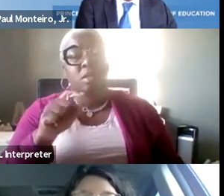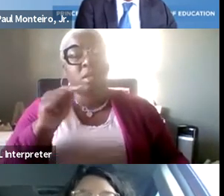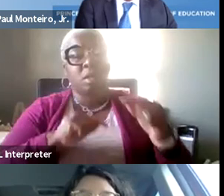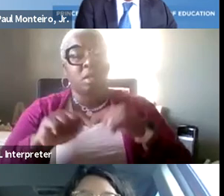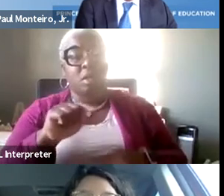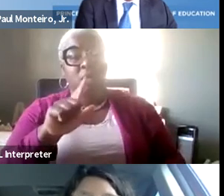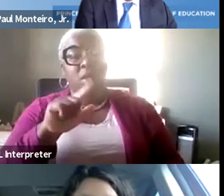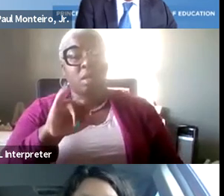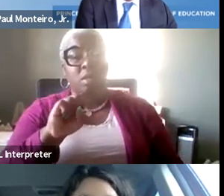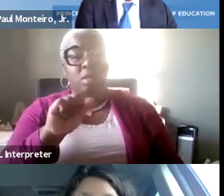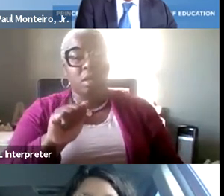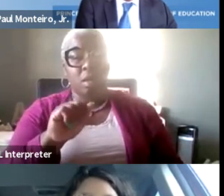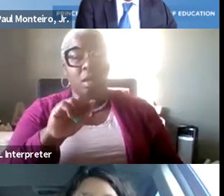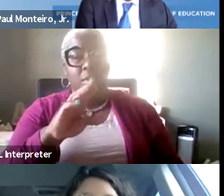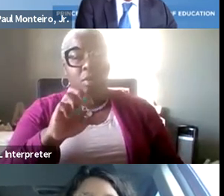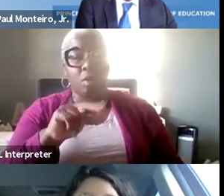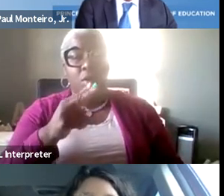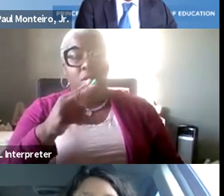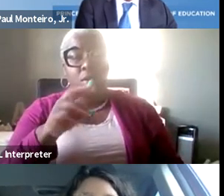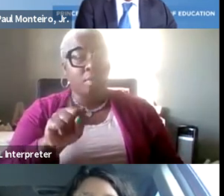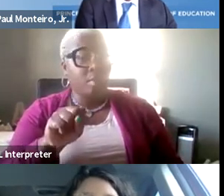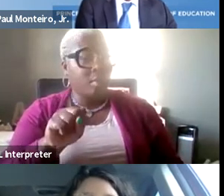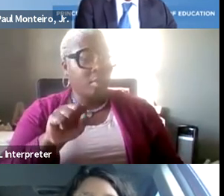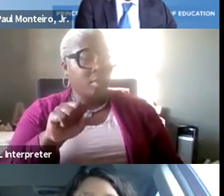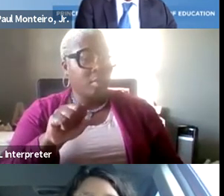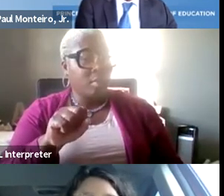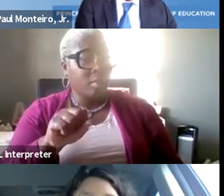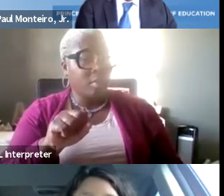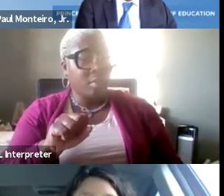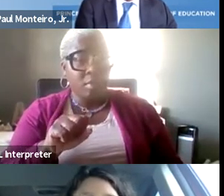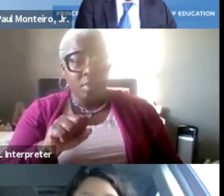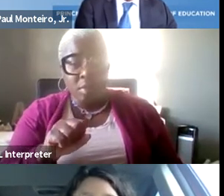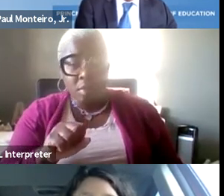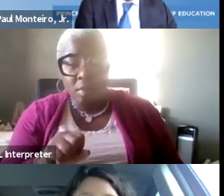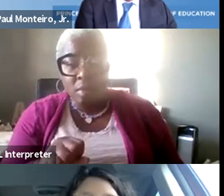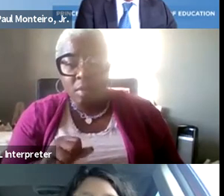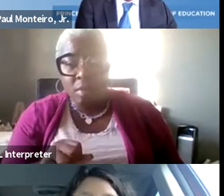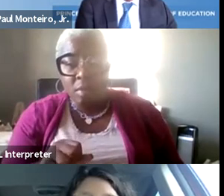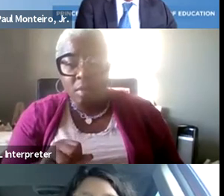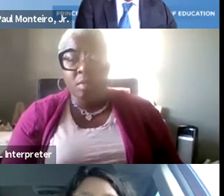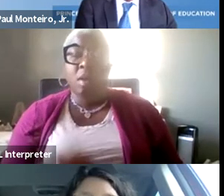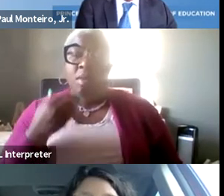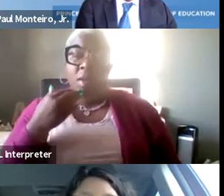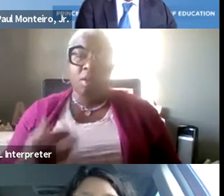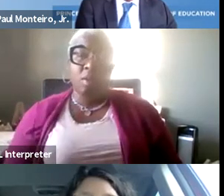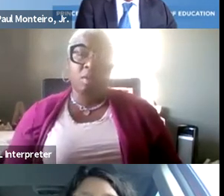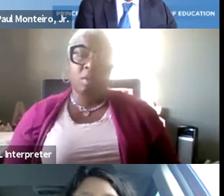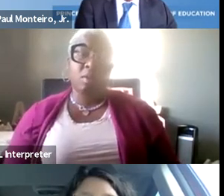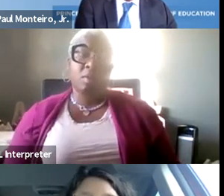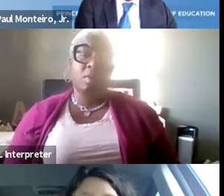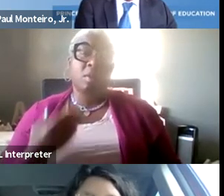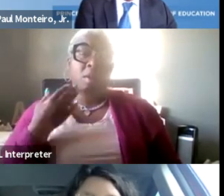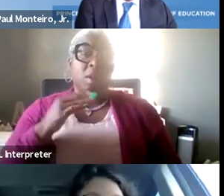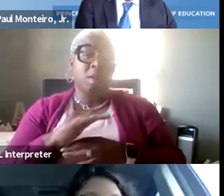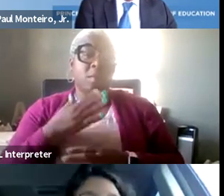is Lisa Burnham. Is she in the queue? I'm here. Thank you. Good evening. My